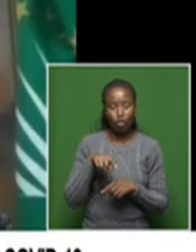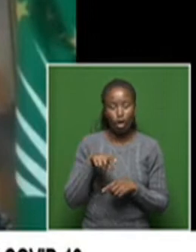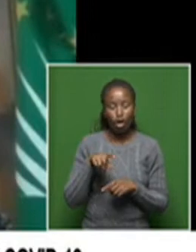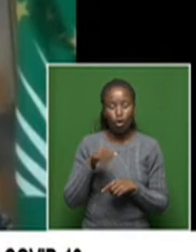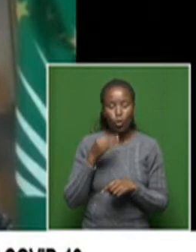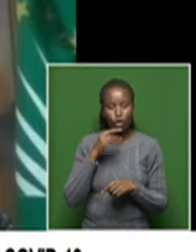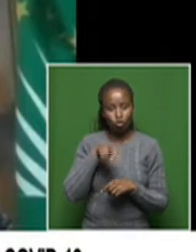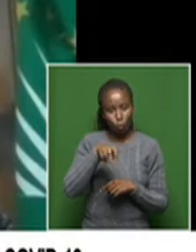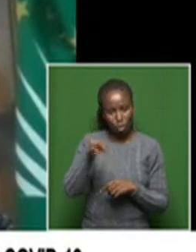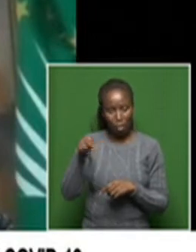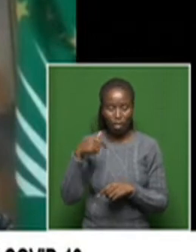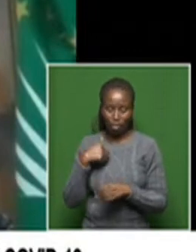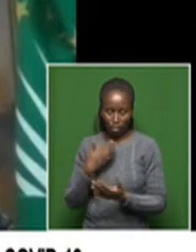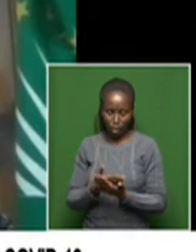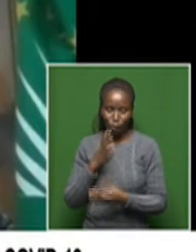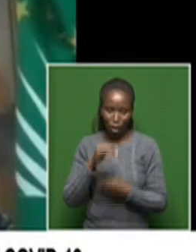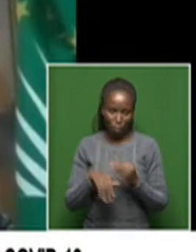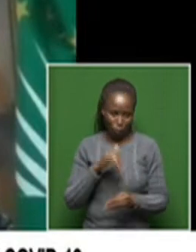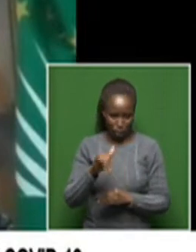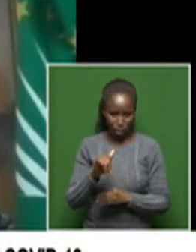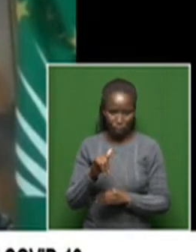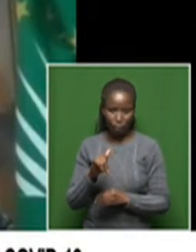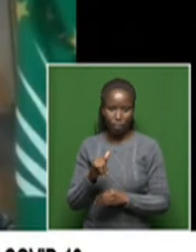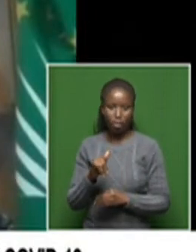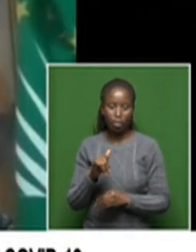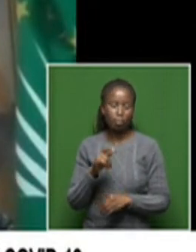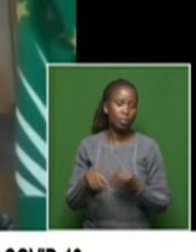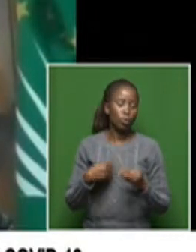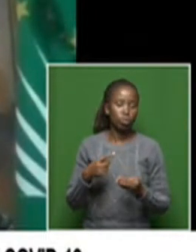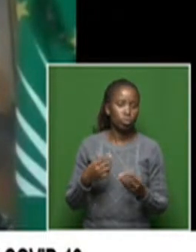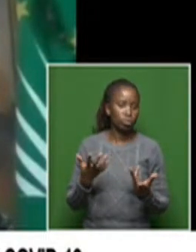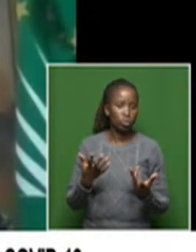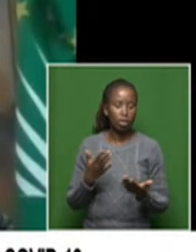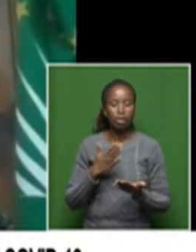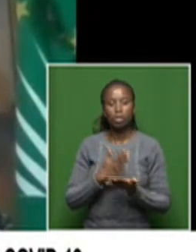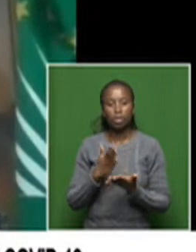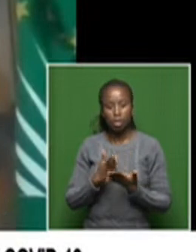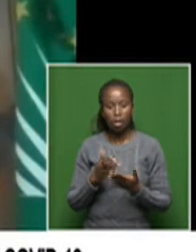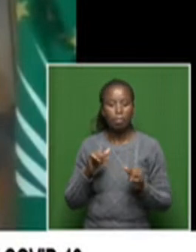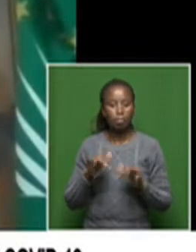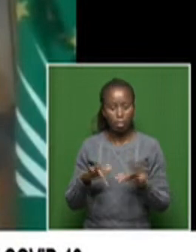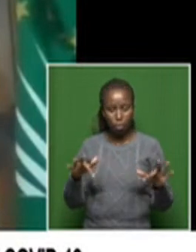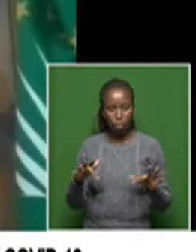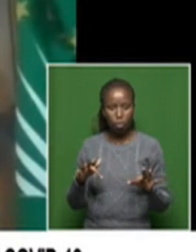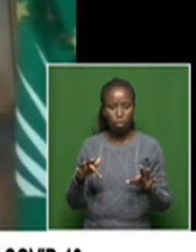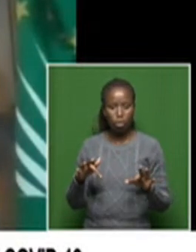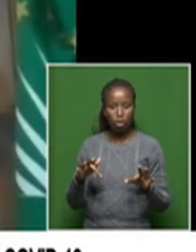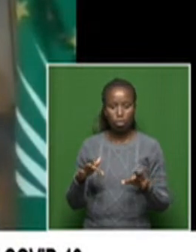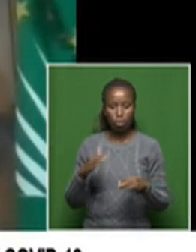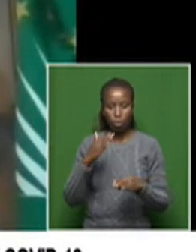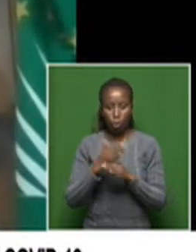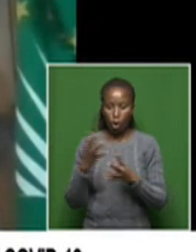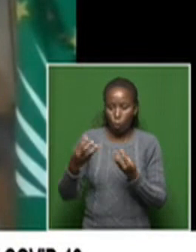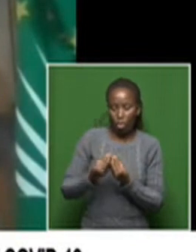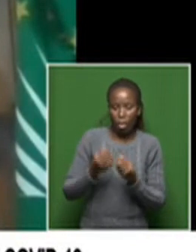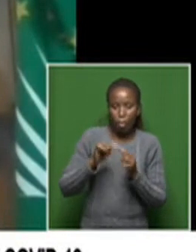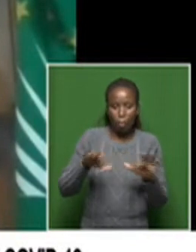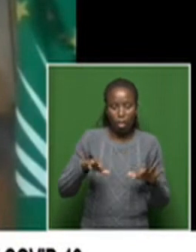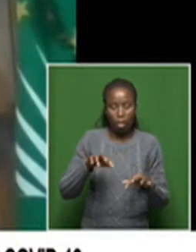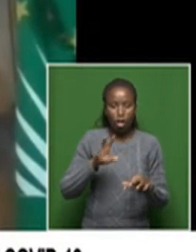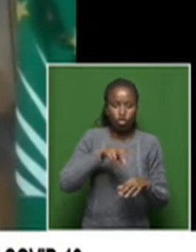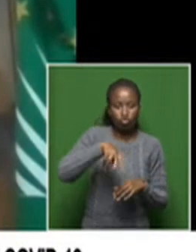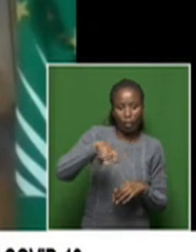talked about that in terms of those who are actually interacting with our travelers, because they would have said that they are uncomfortable